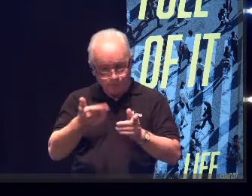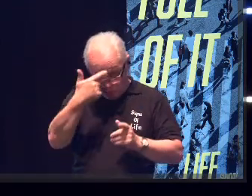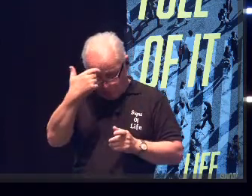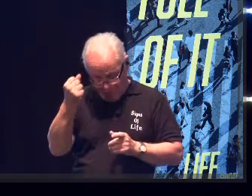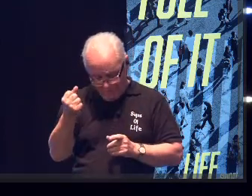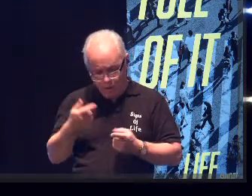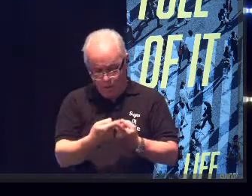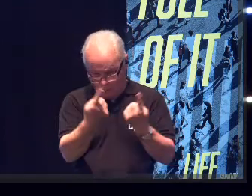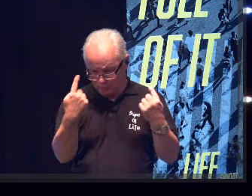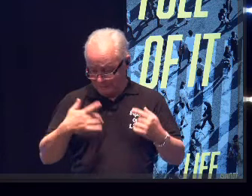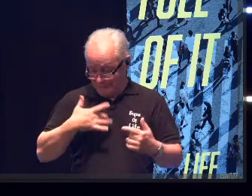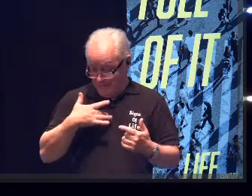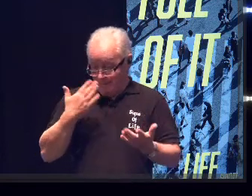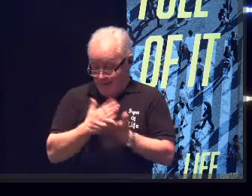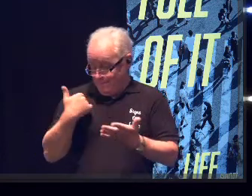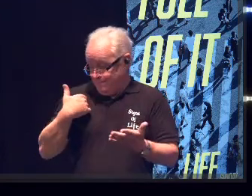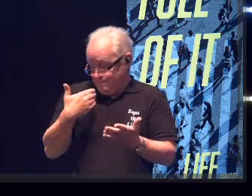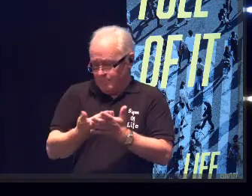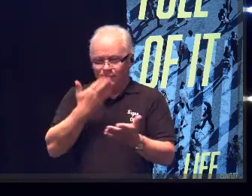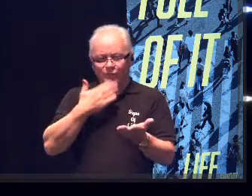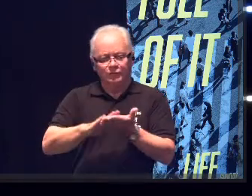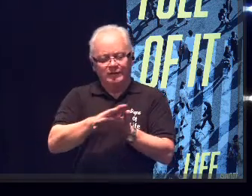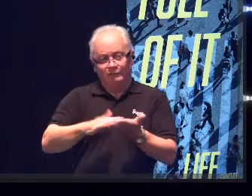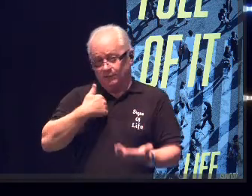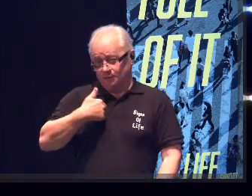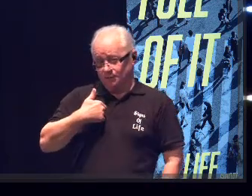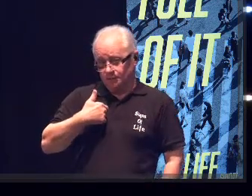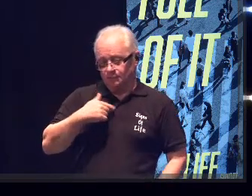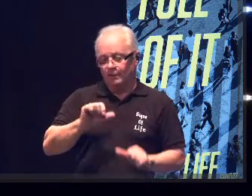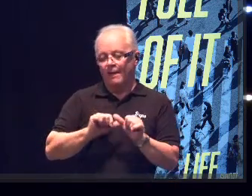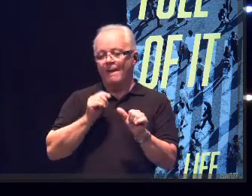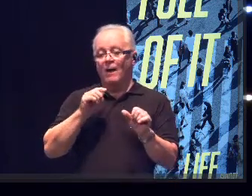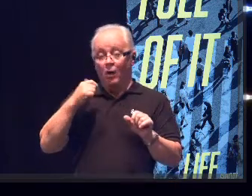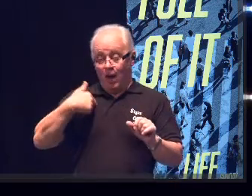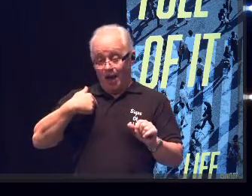we live forgiven, we will forgive,